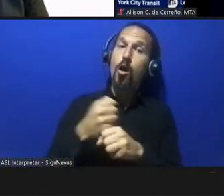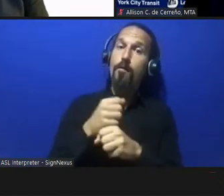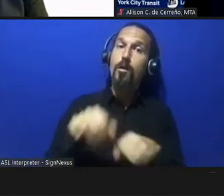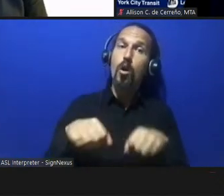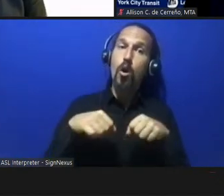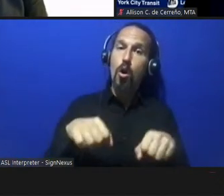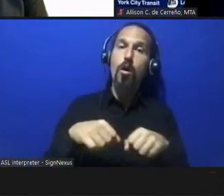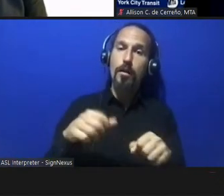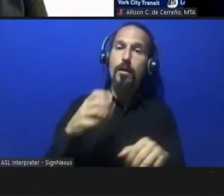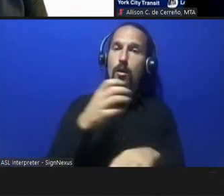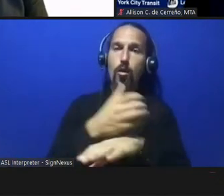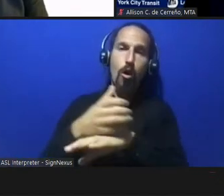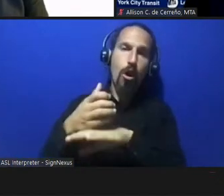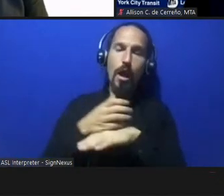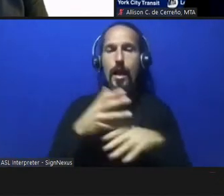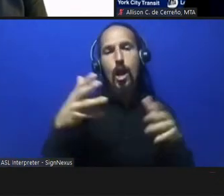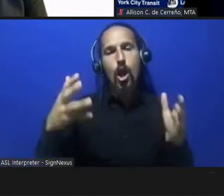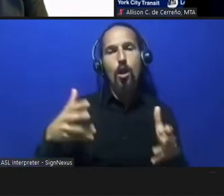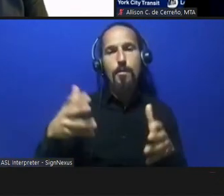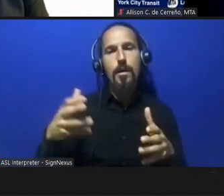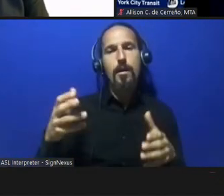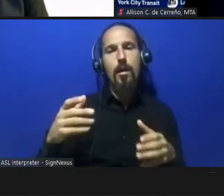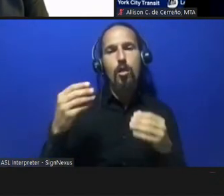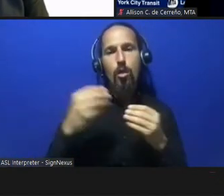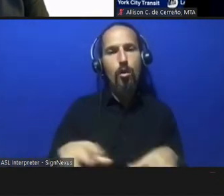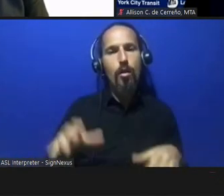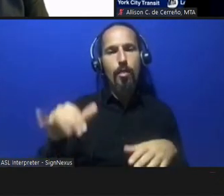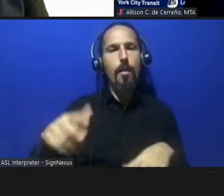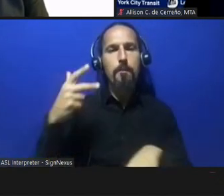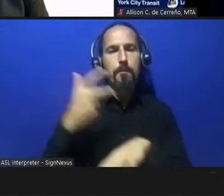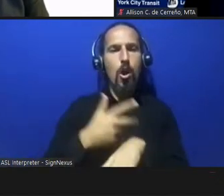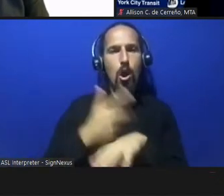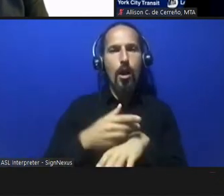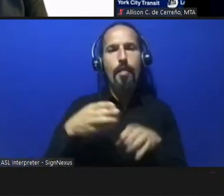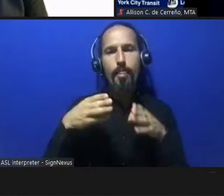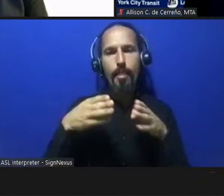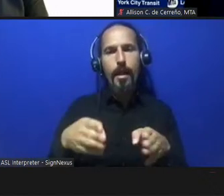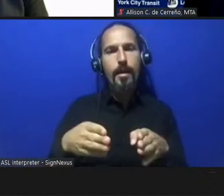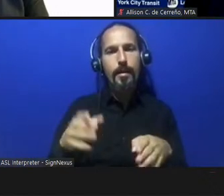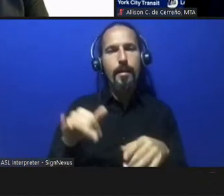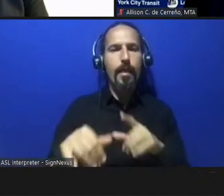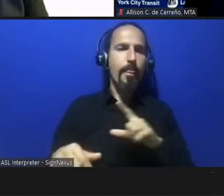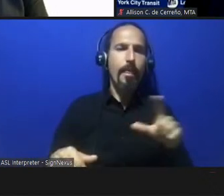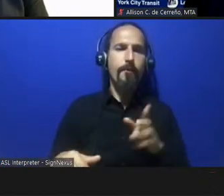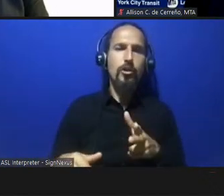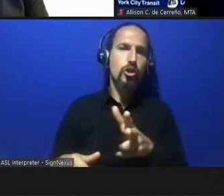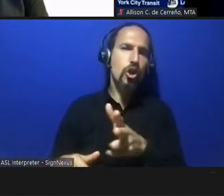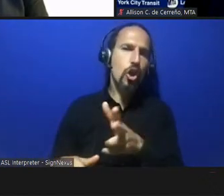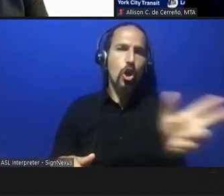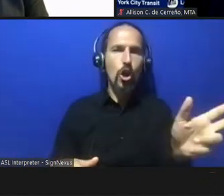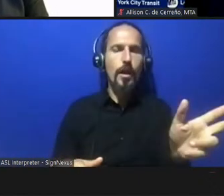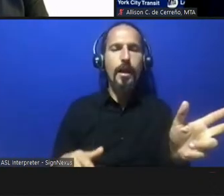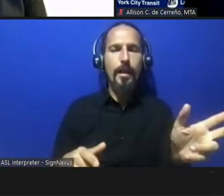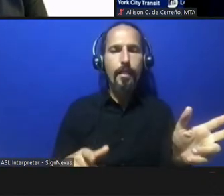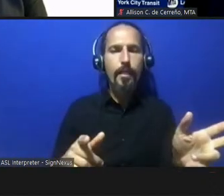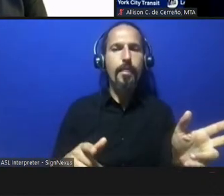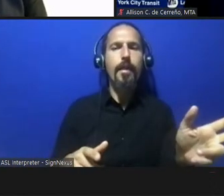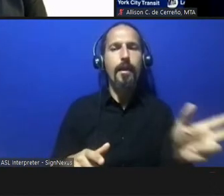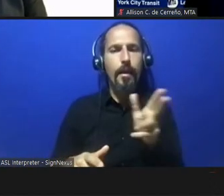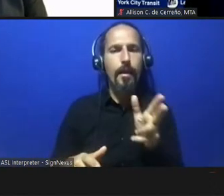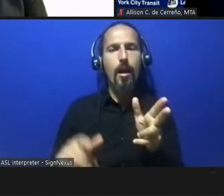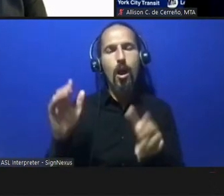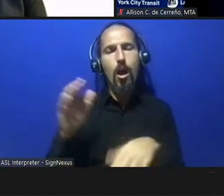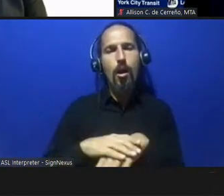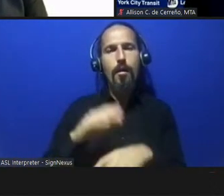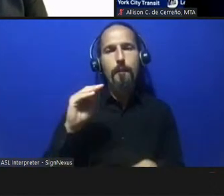full of coffee cups and garbage taking away the whole parking lane there i mean uh the left turning lane so now you get traffic backing up onto madison